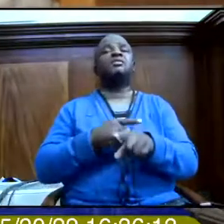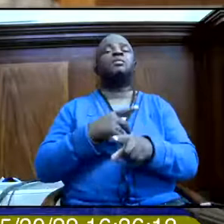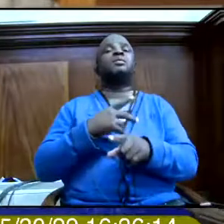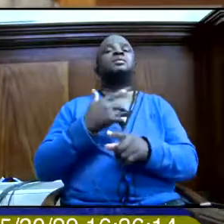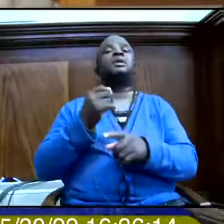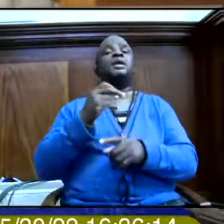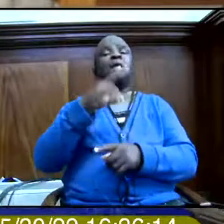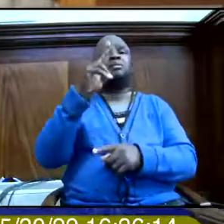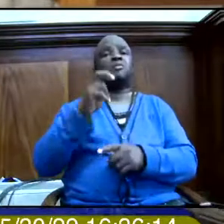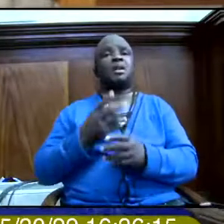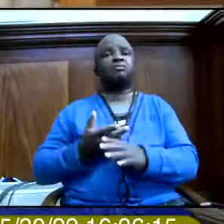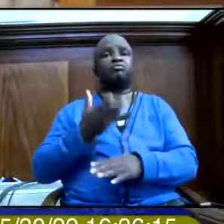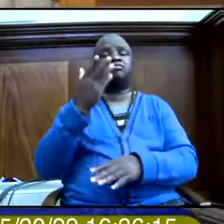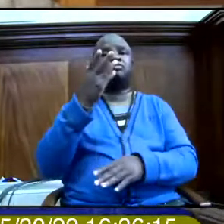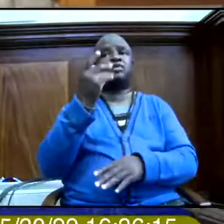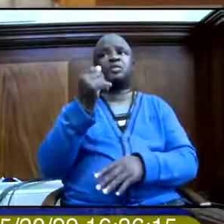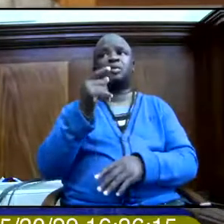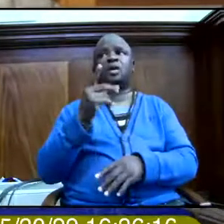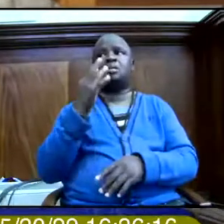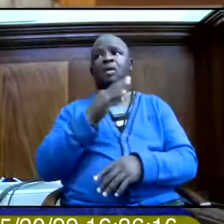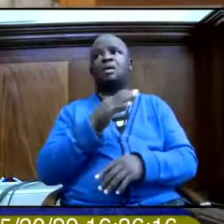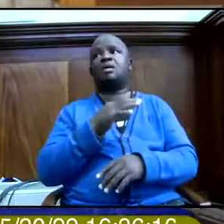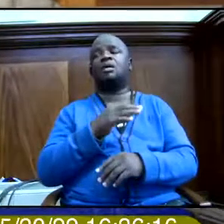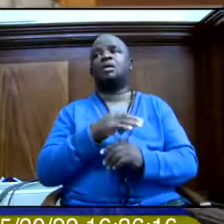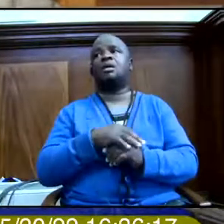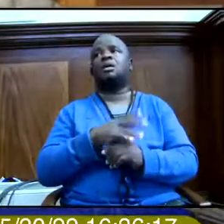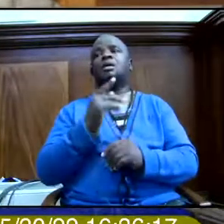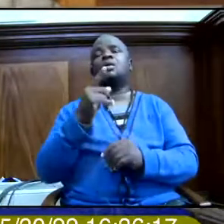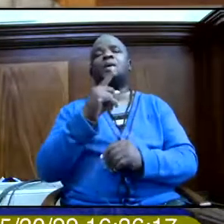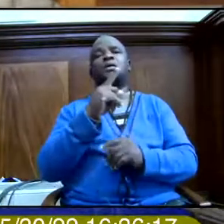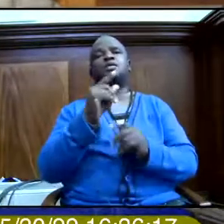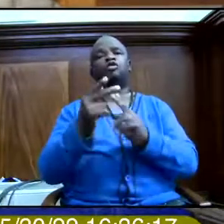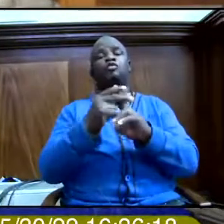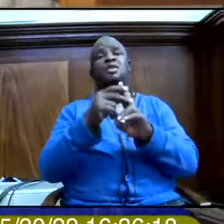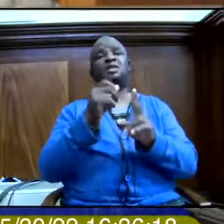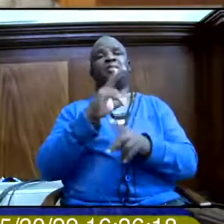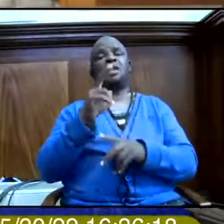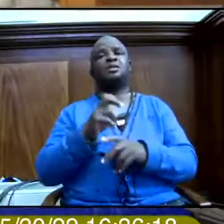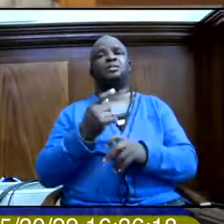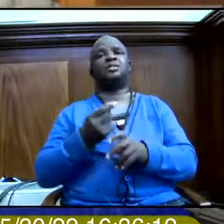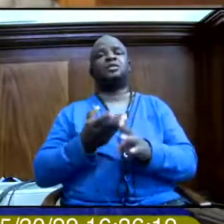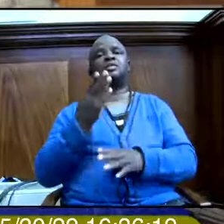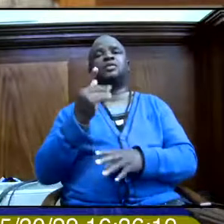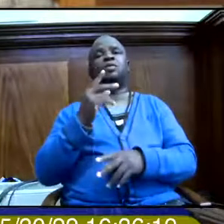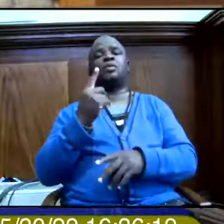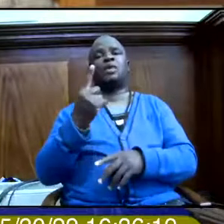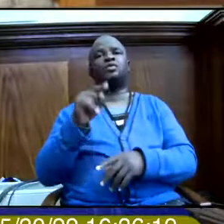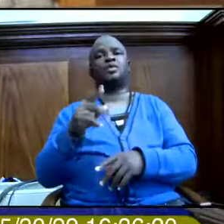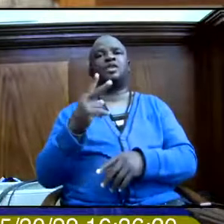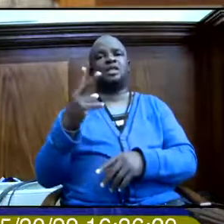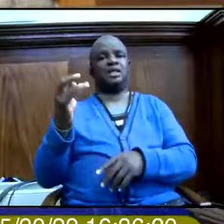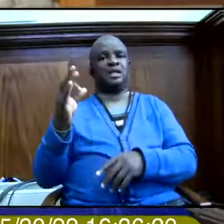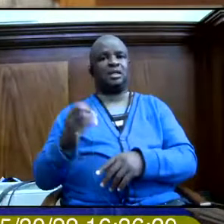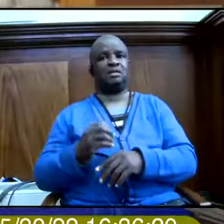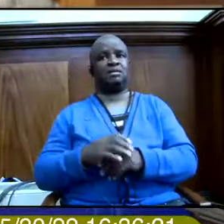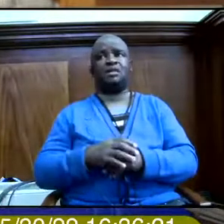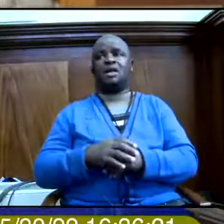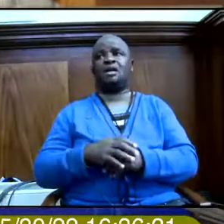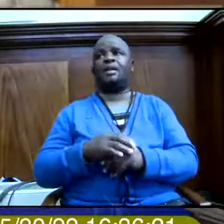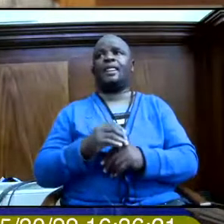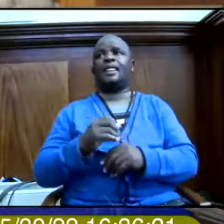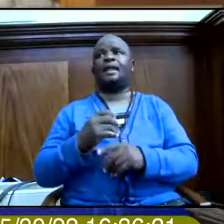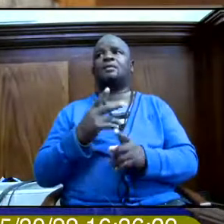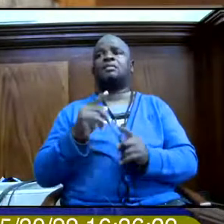electricity they will say one unit of electricity is going to increase by 123 they don't